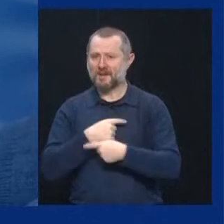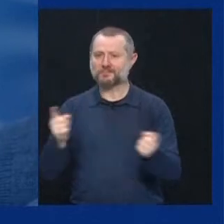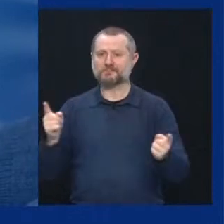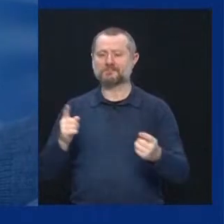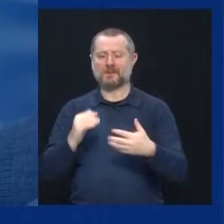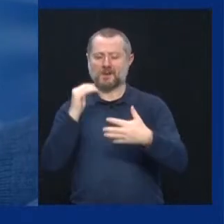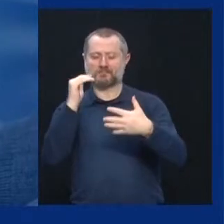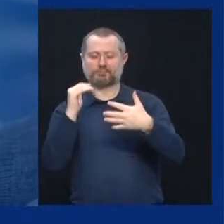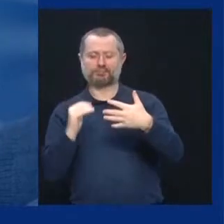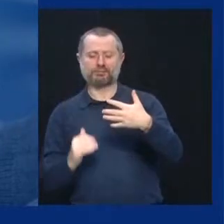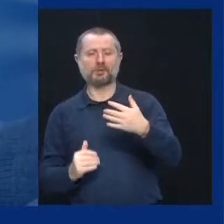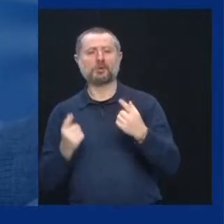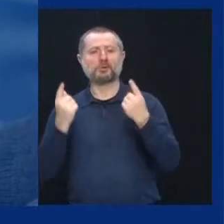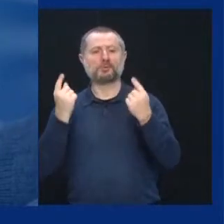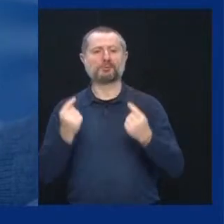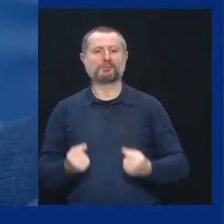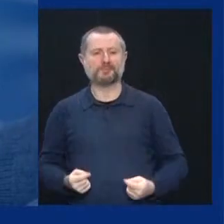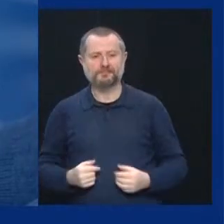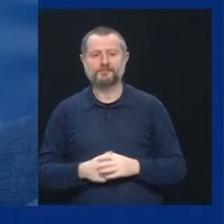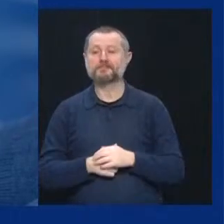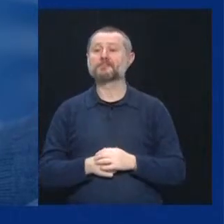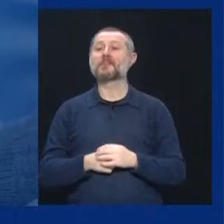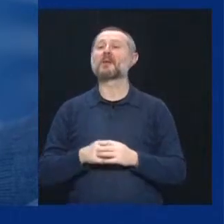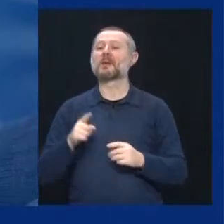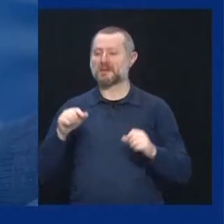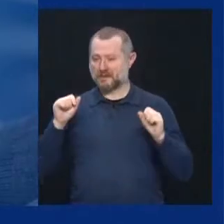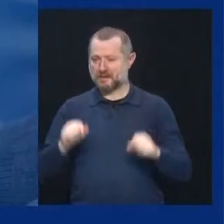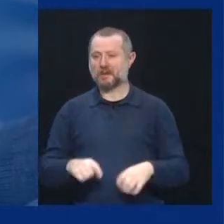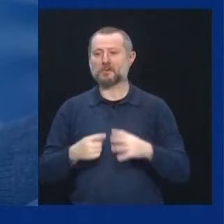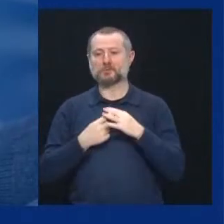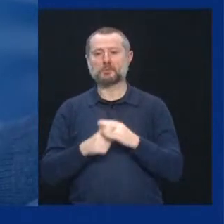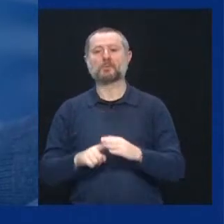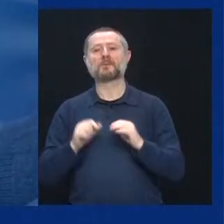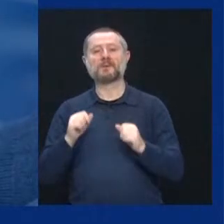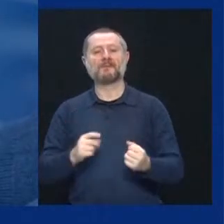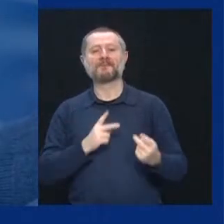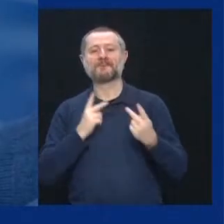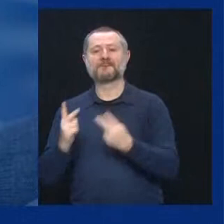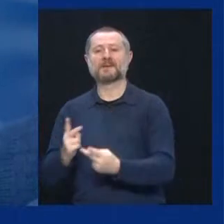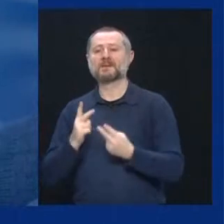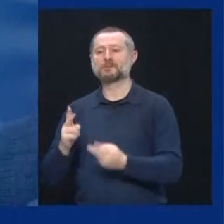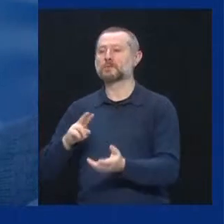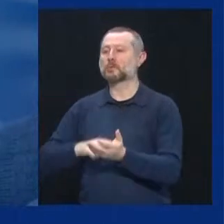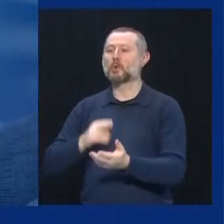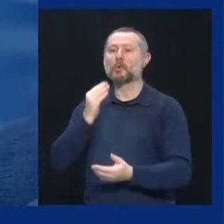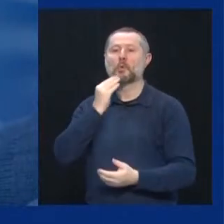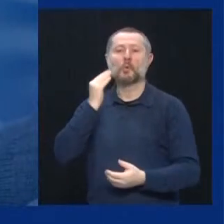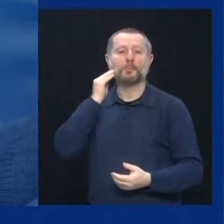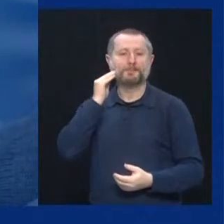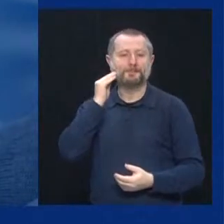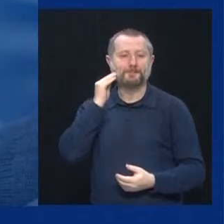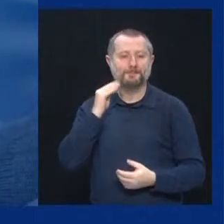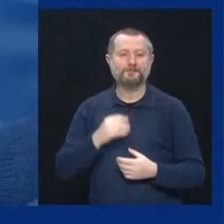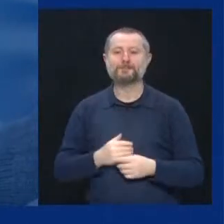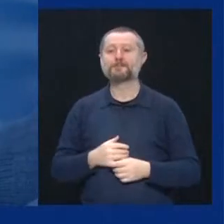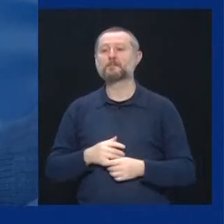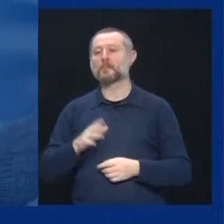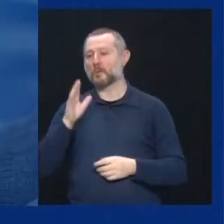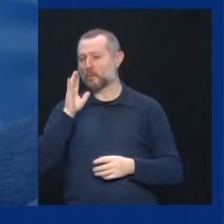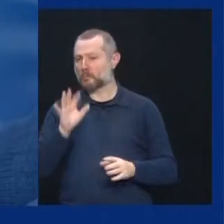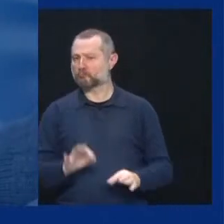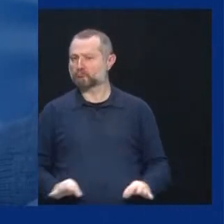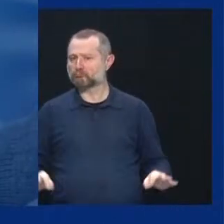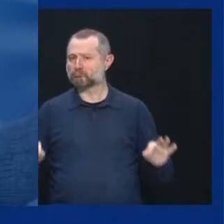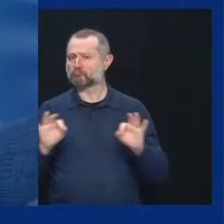they recommend reopening visitation for nursing homes. This is going to be a very big deal for nursing